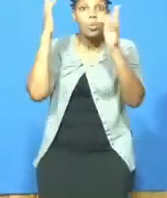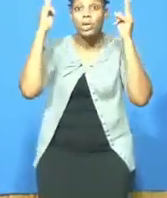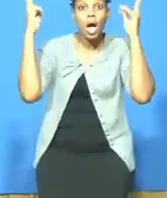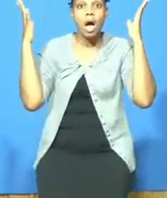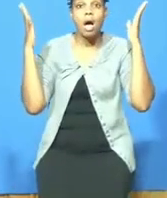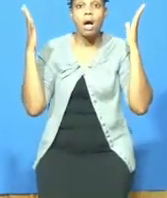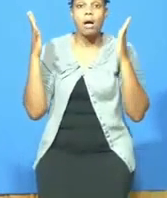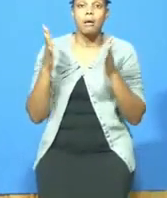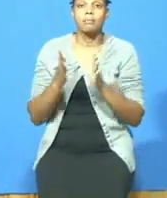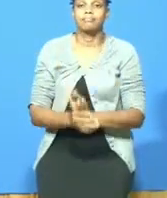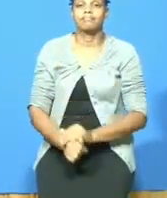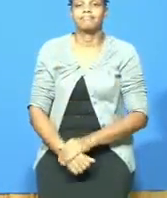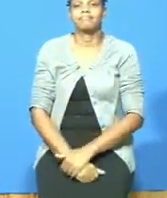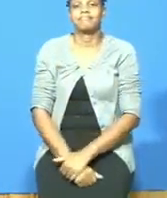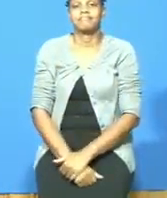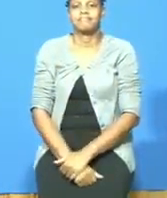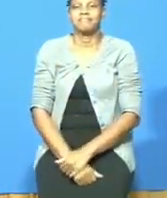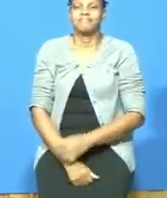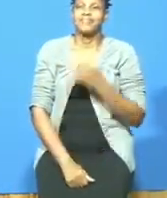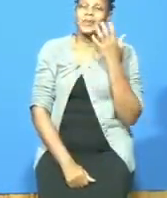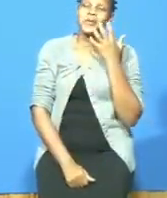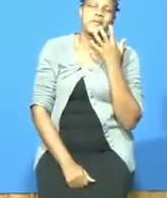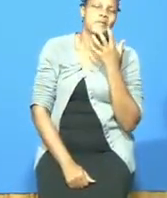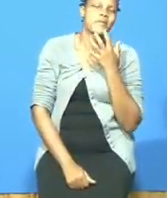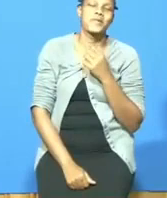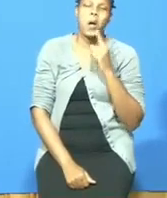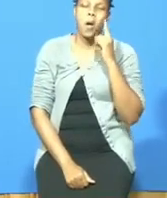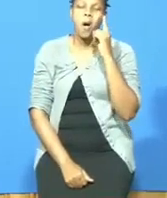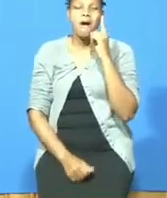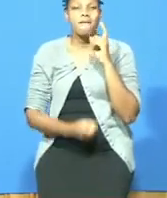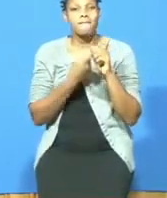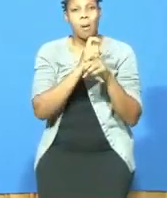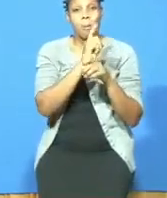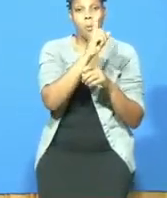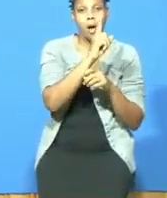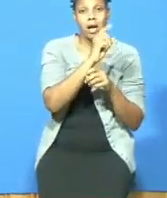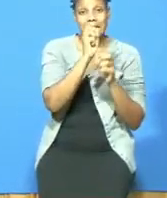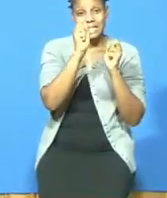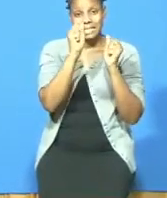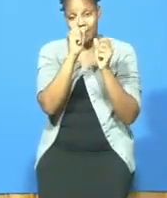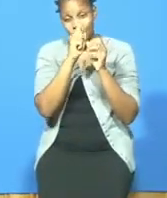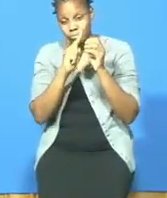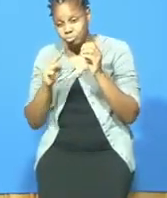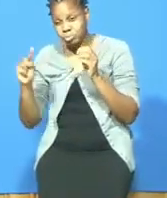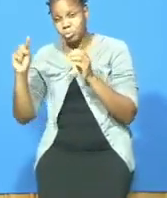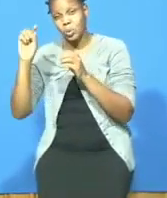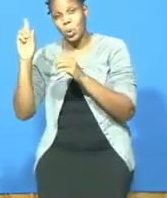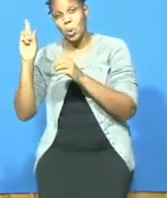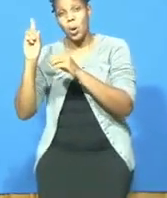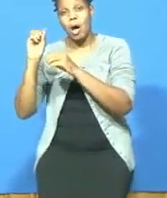Hallelujah! Oh, from one Sabbath to another, from one new moon to